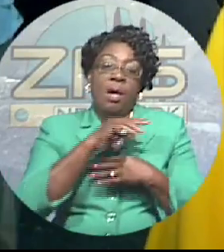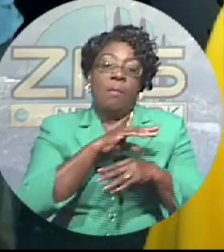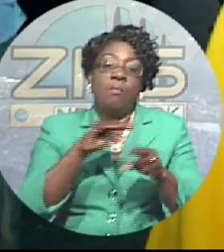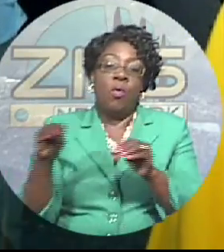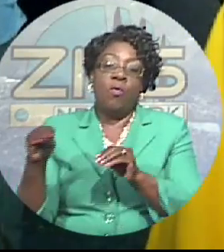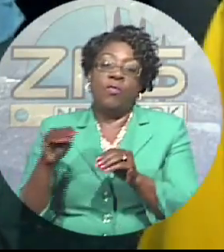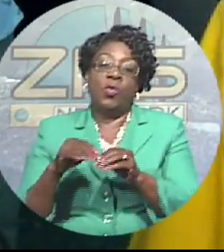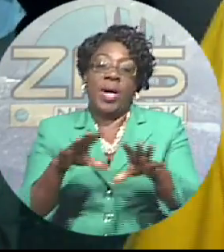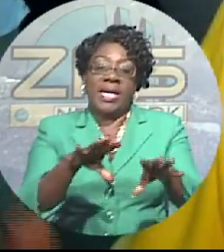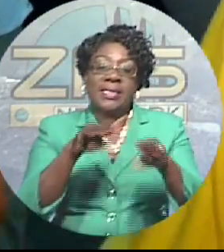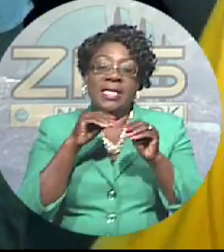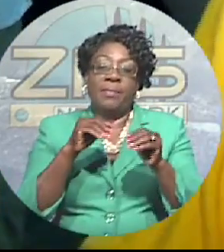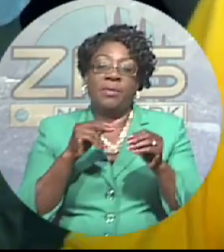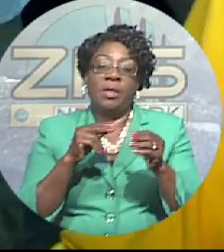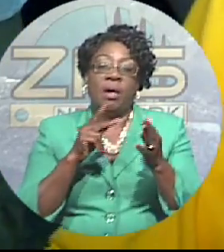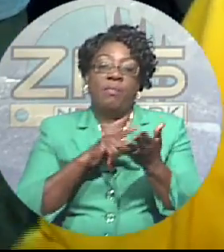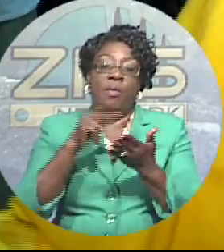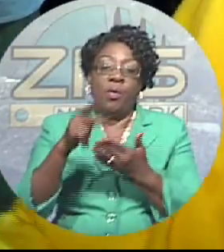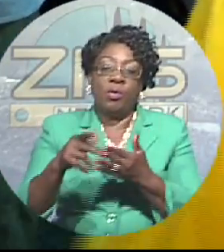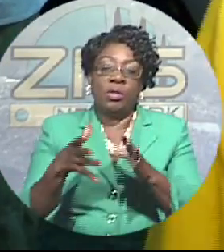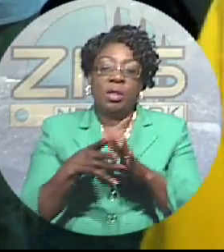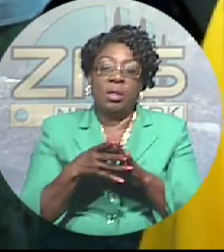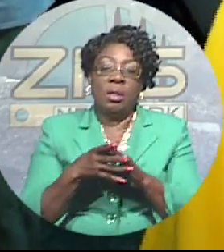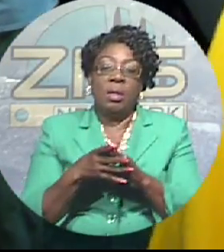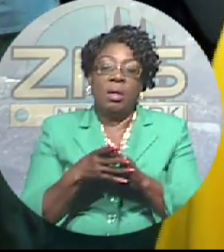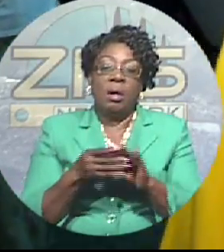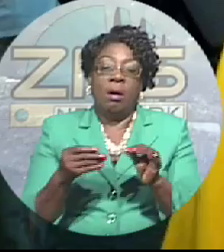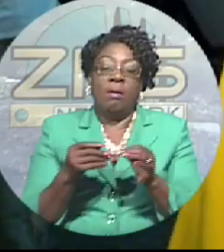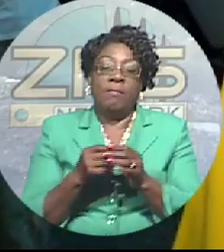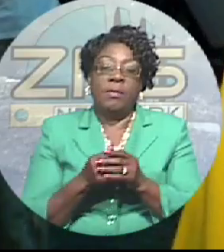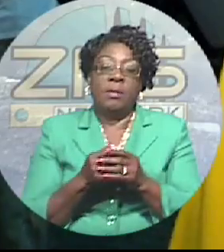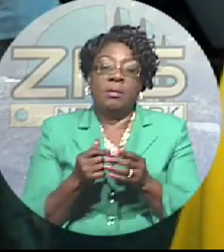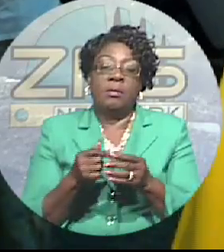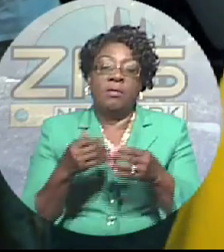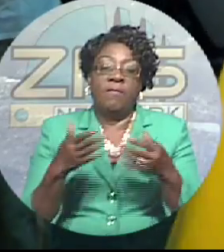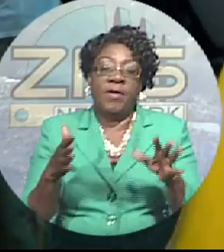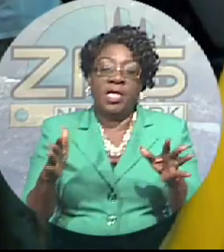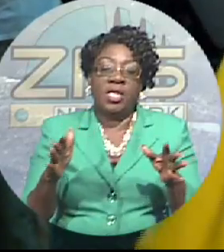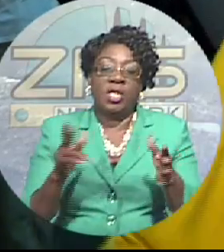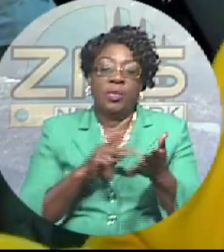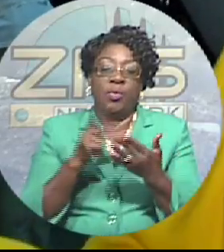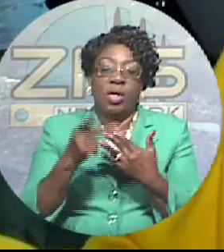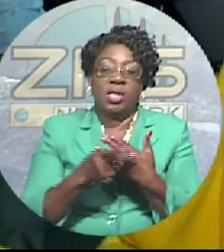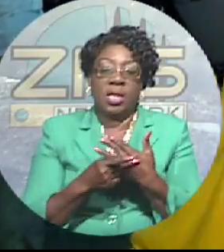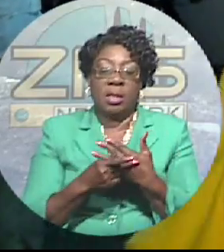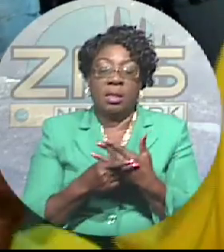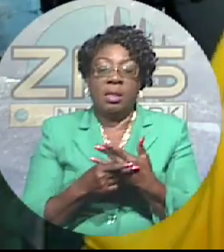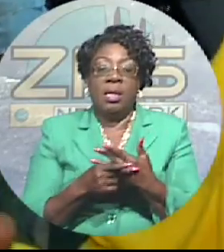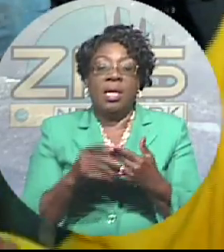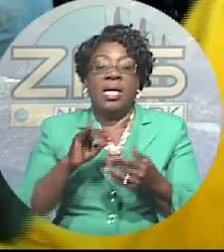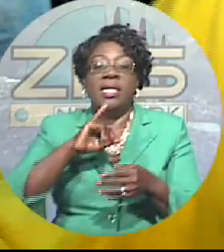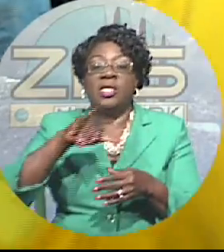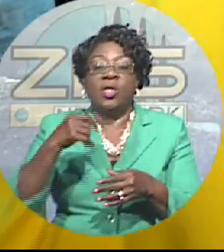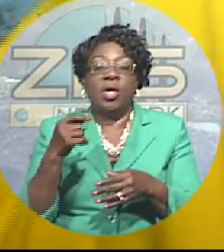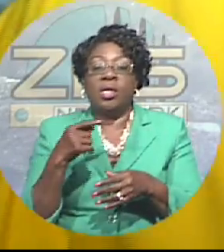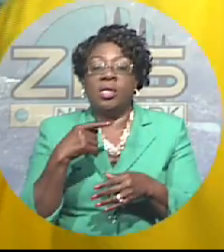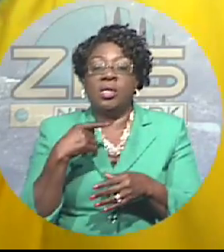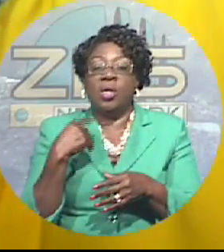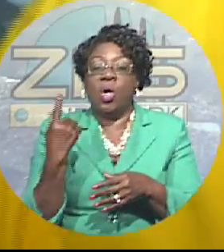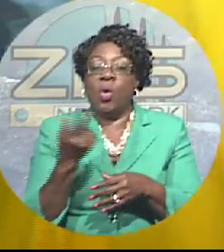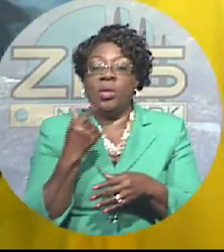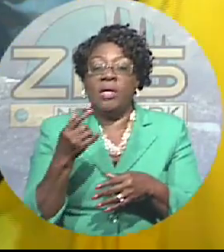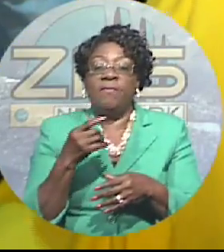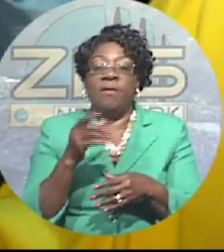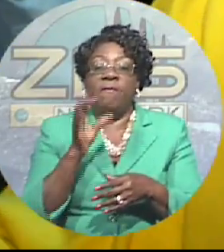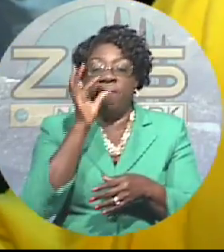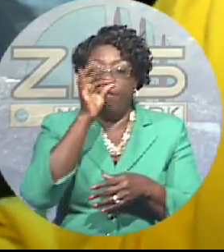the proposals of the PPP and then move forward to finishing the project. And it's not just, people think it's just central